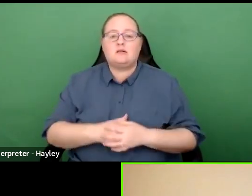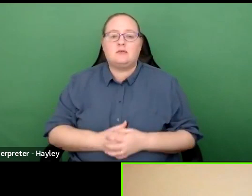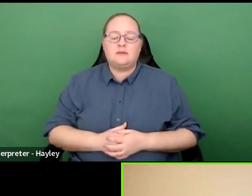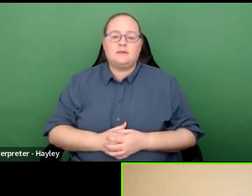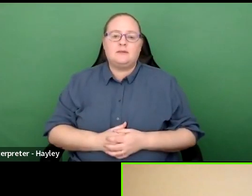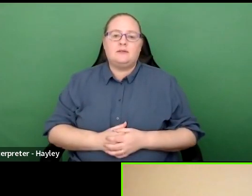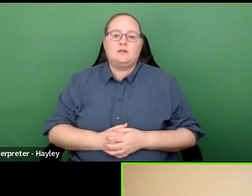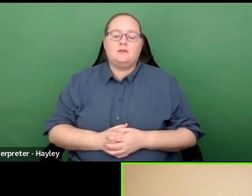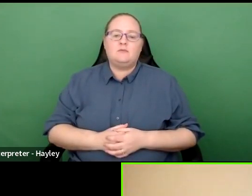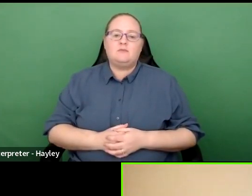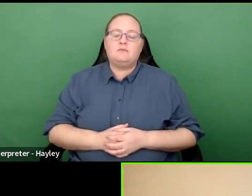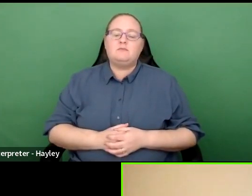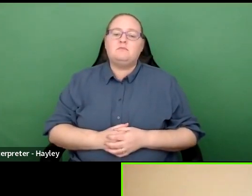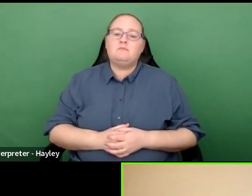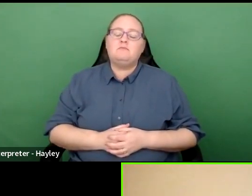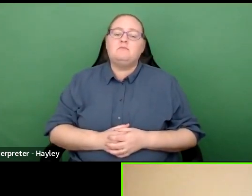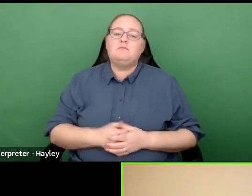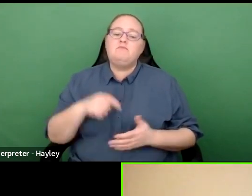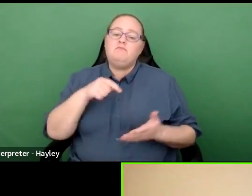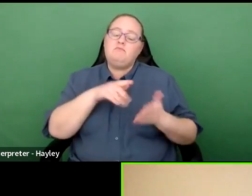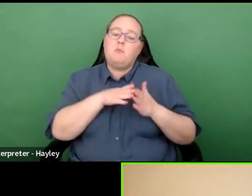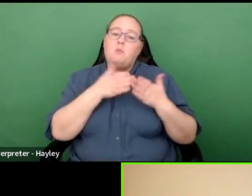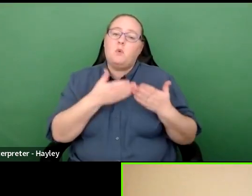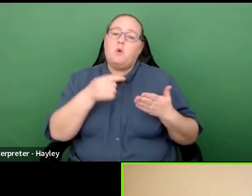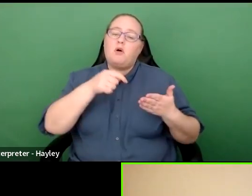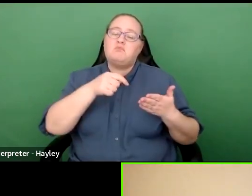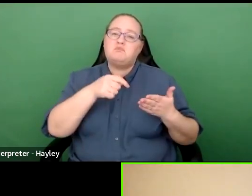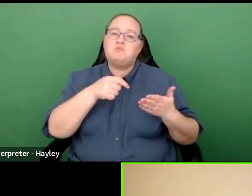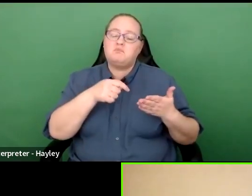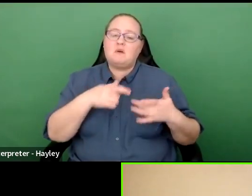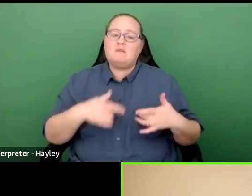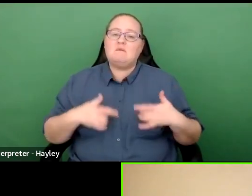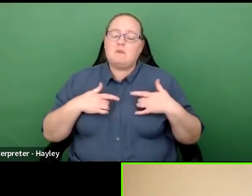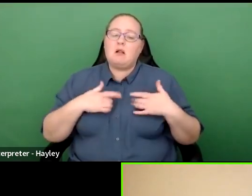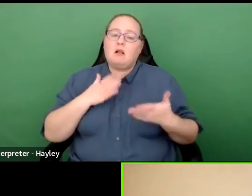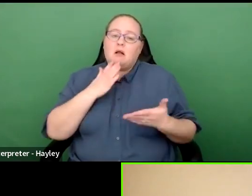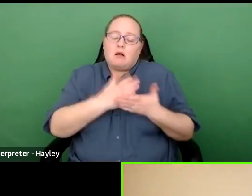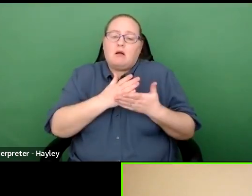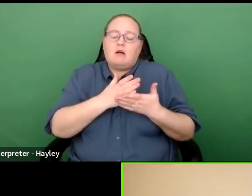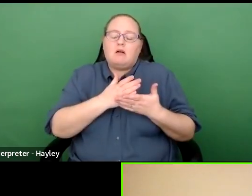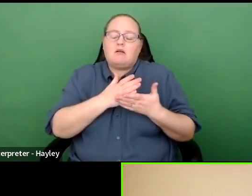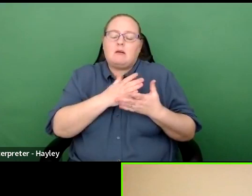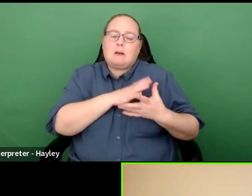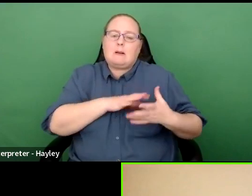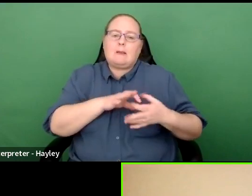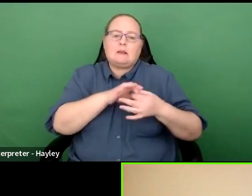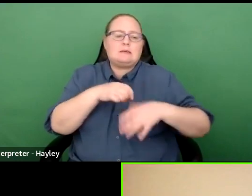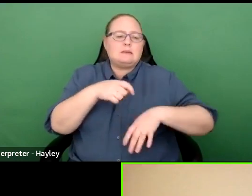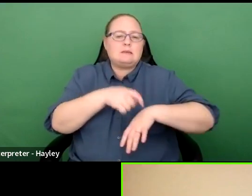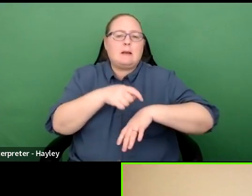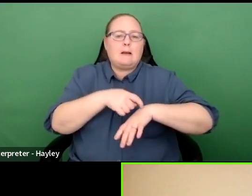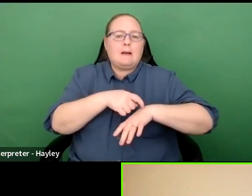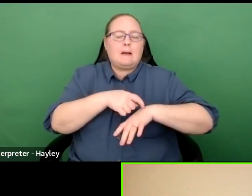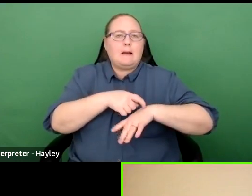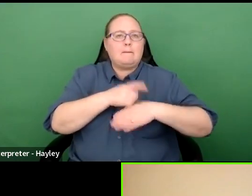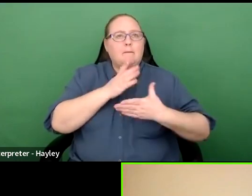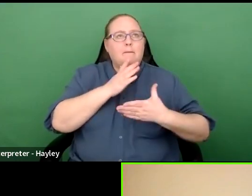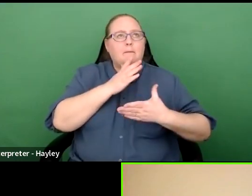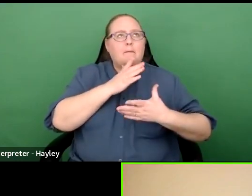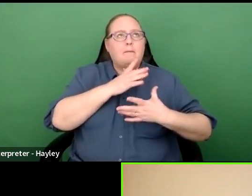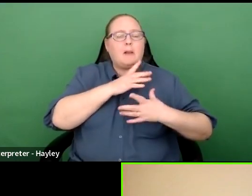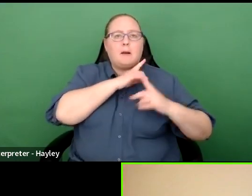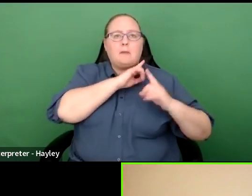This work has a certain degree of timeliness to me as well, because it is about human